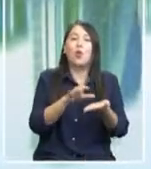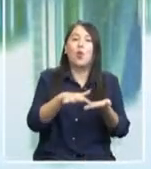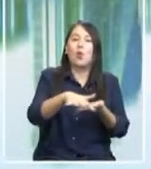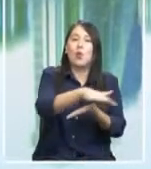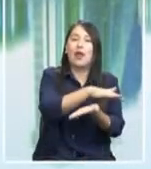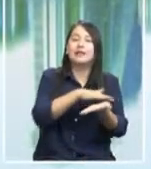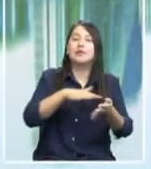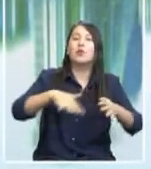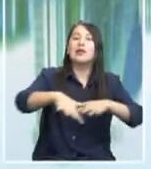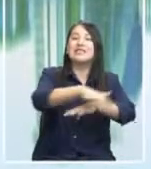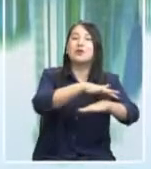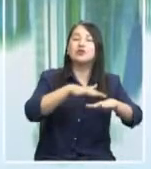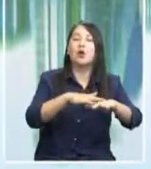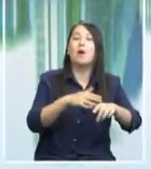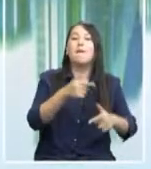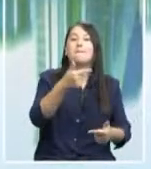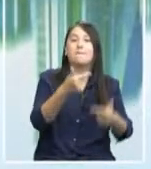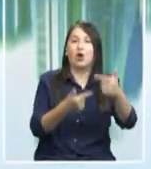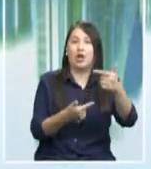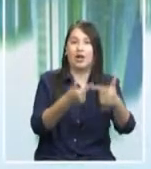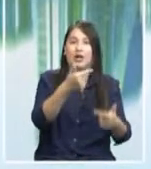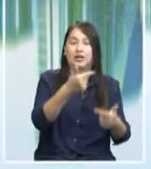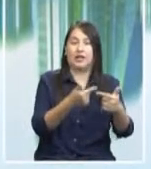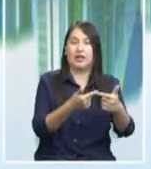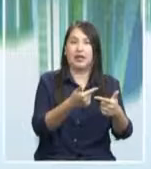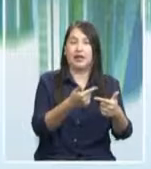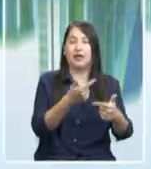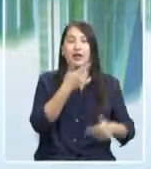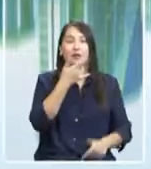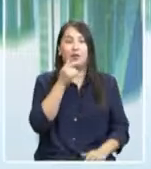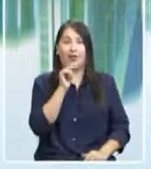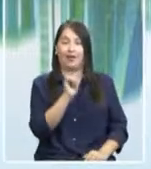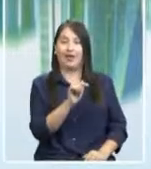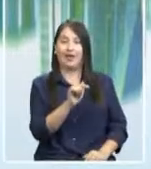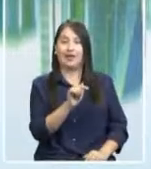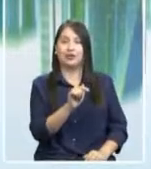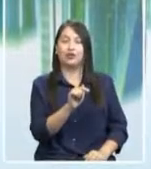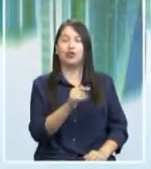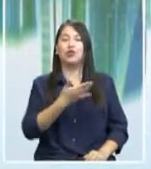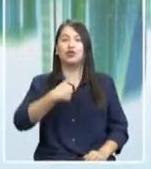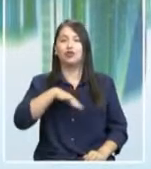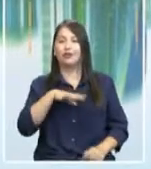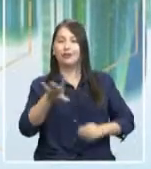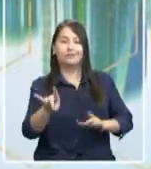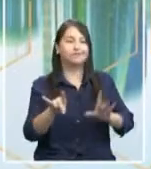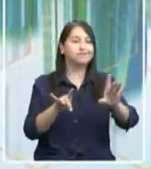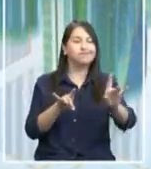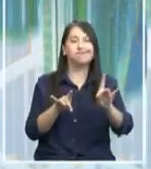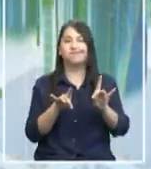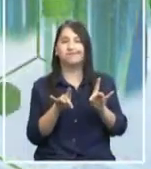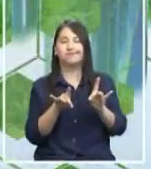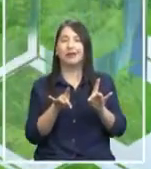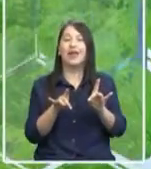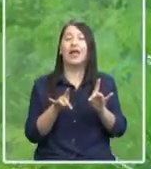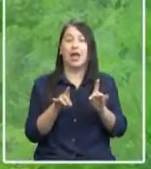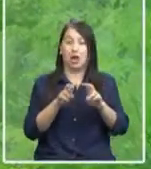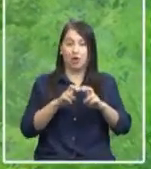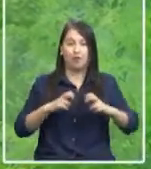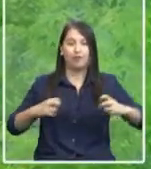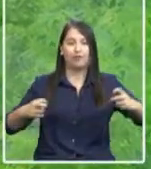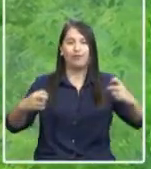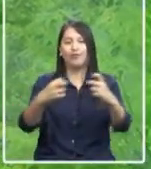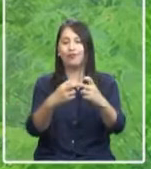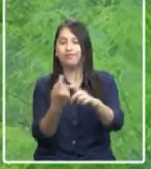the future normative. It's a space for political action. We make the future collective